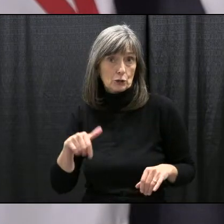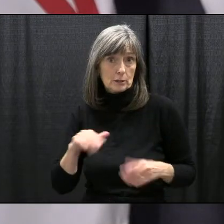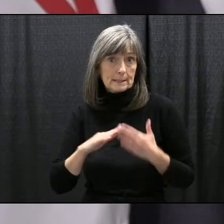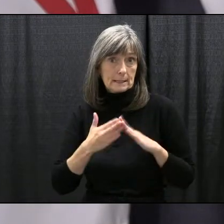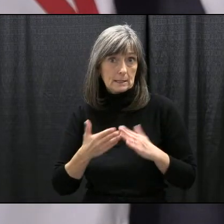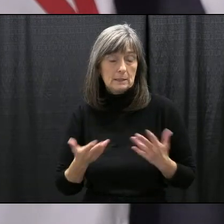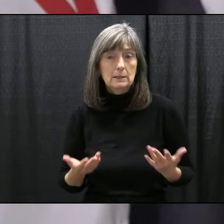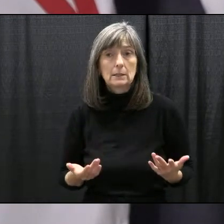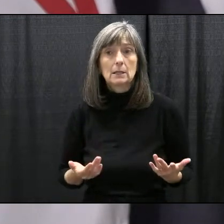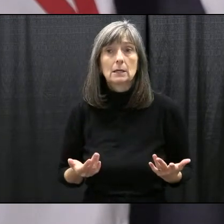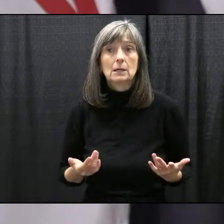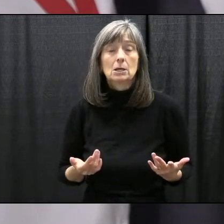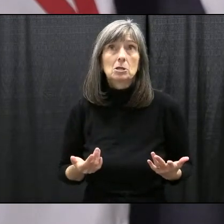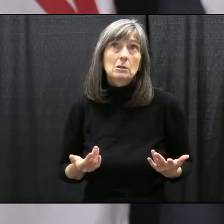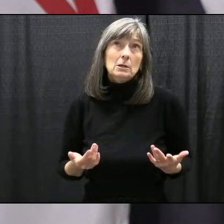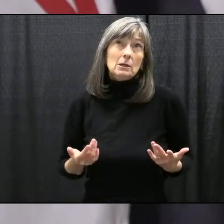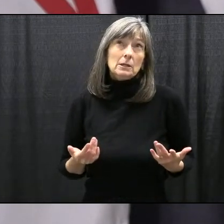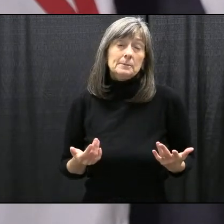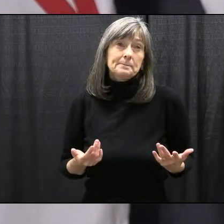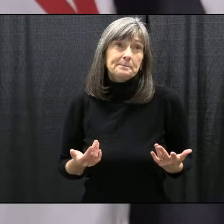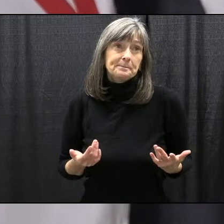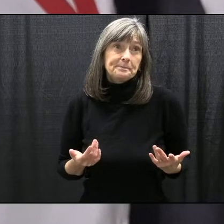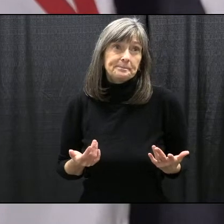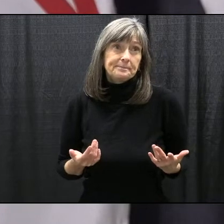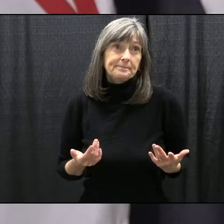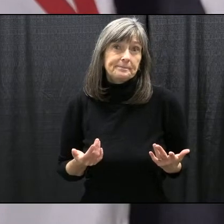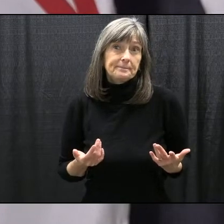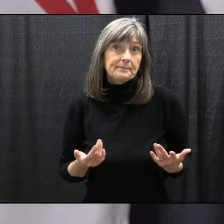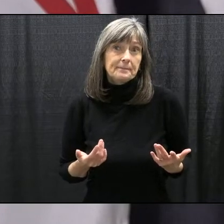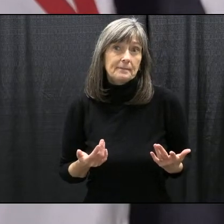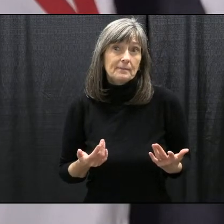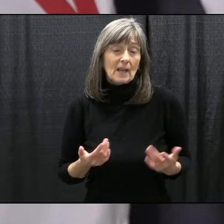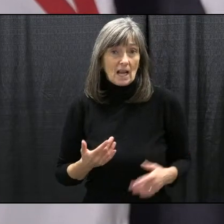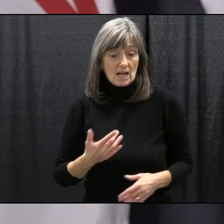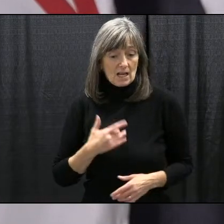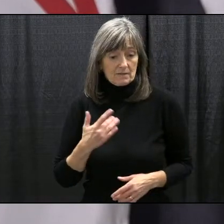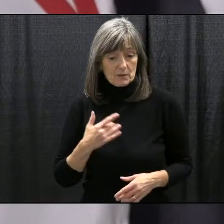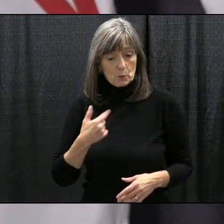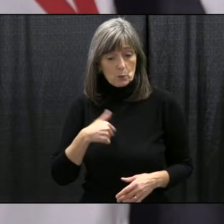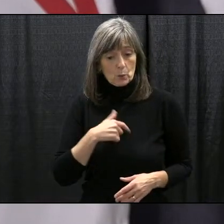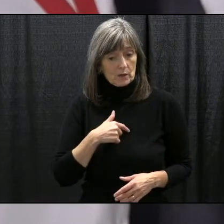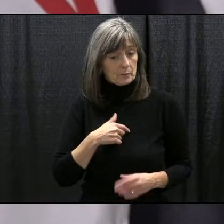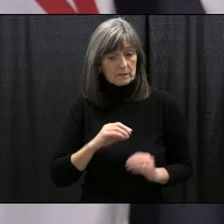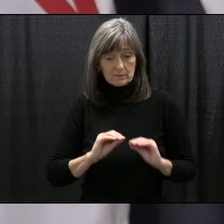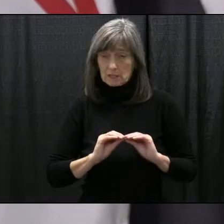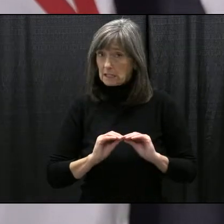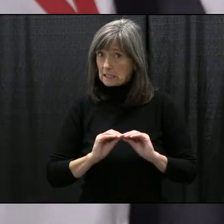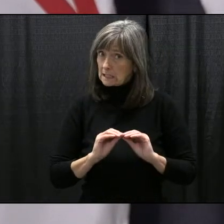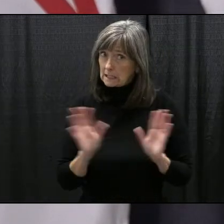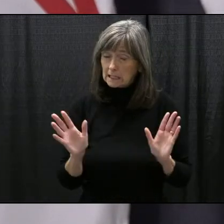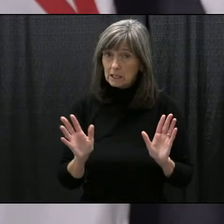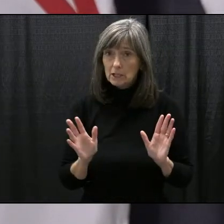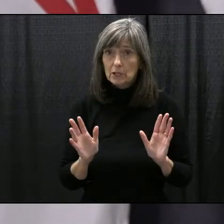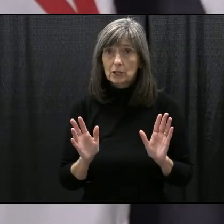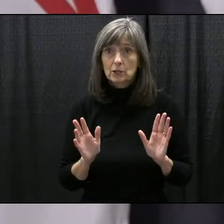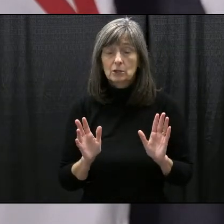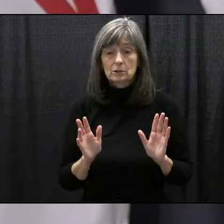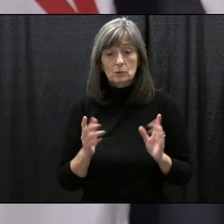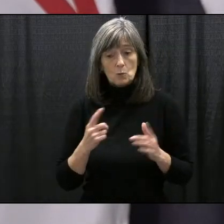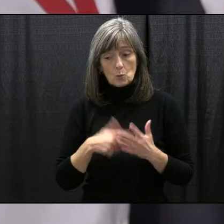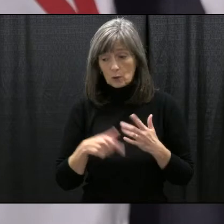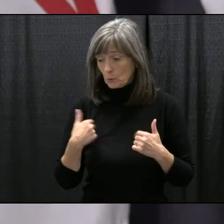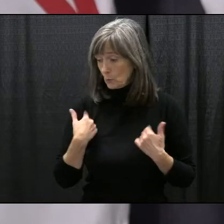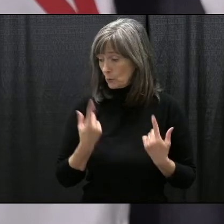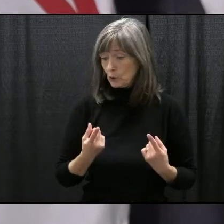my first response. I think we have made it quite plain with our actions